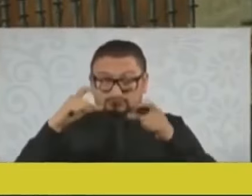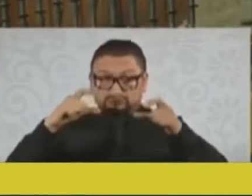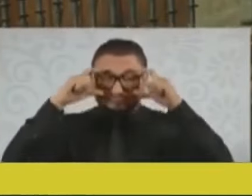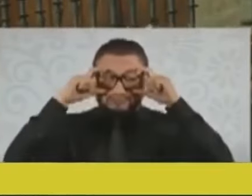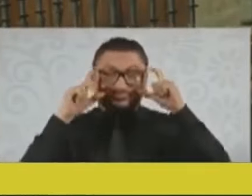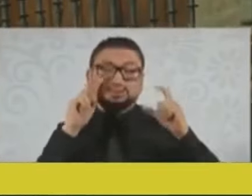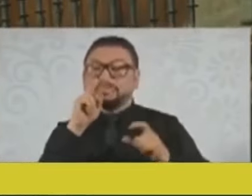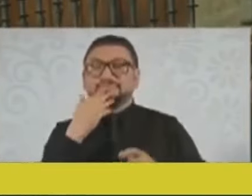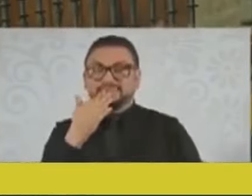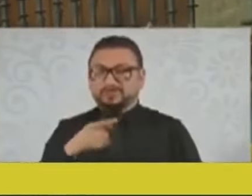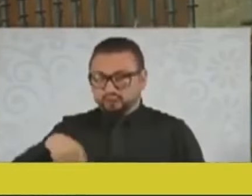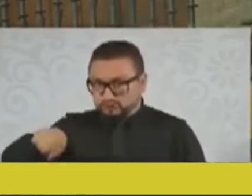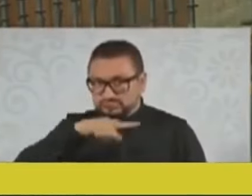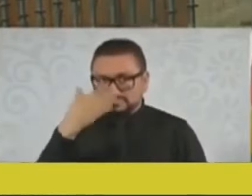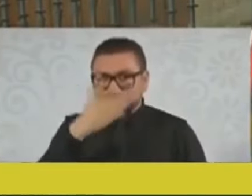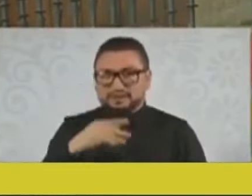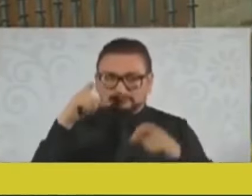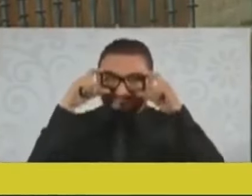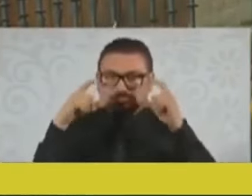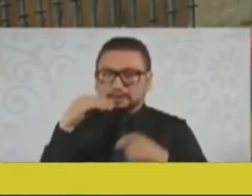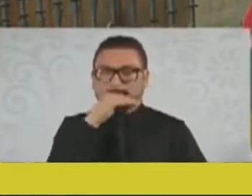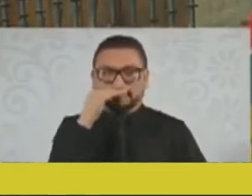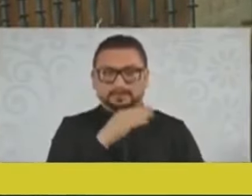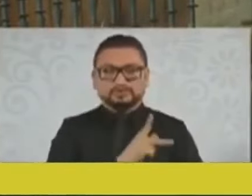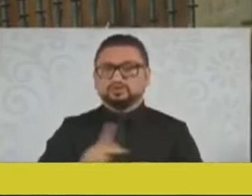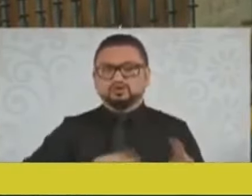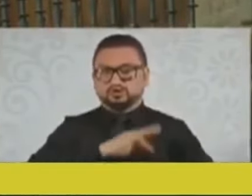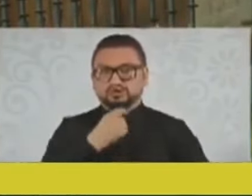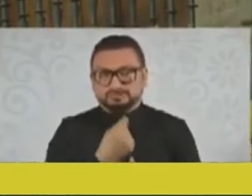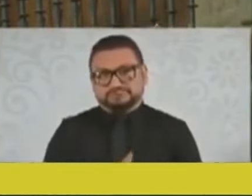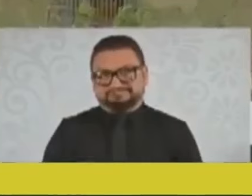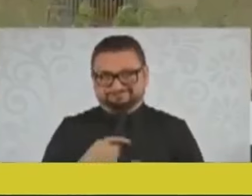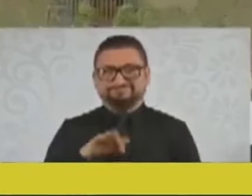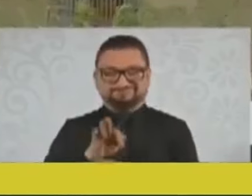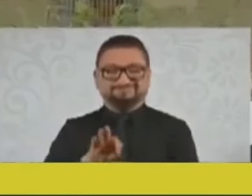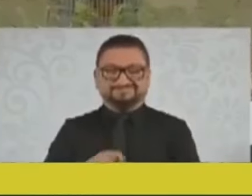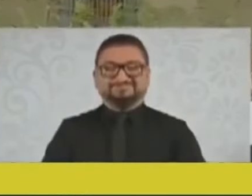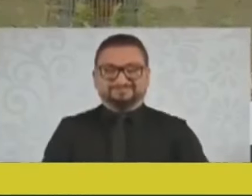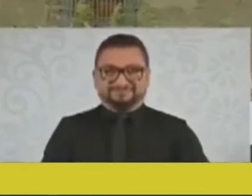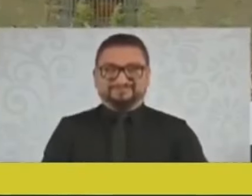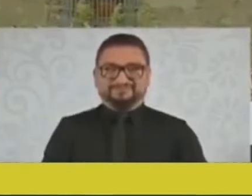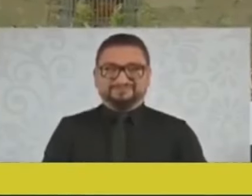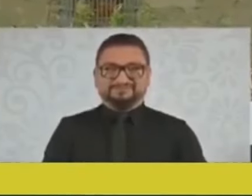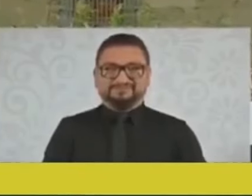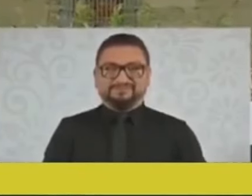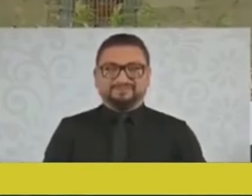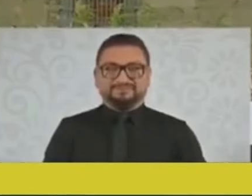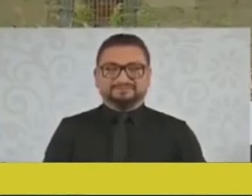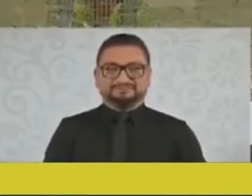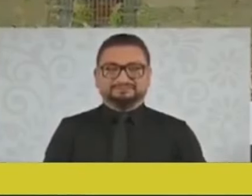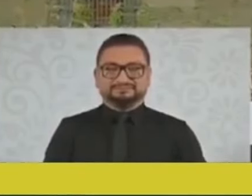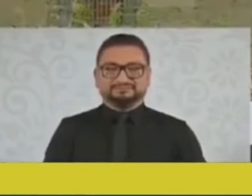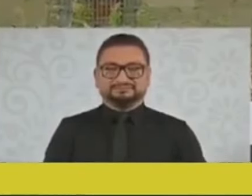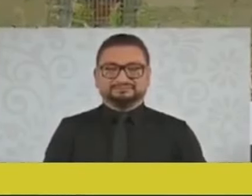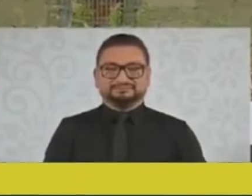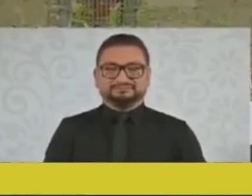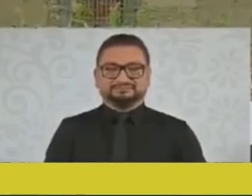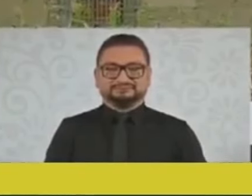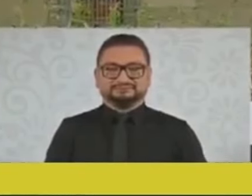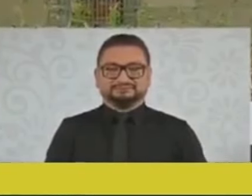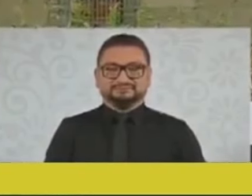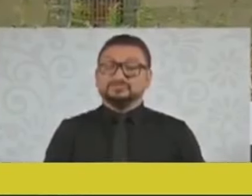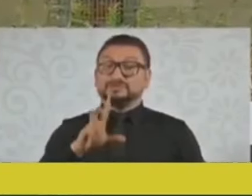Oral health and the program View Your Dreams that provides free support for all of